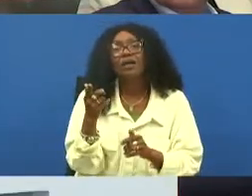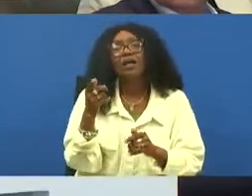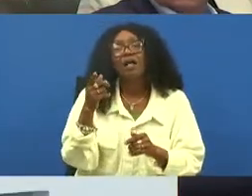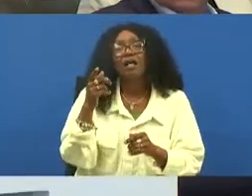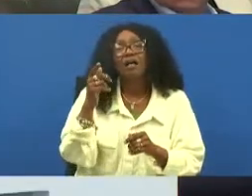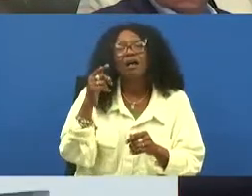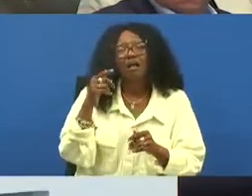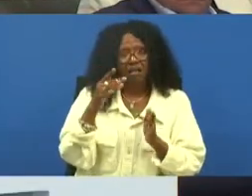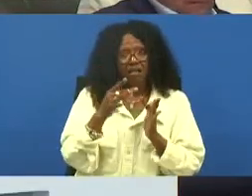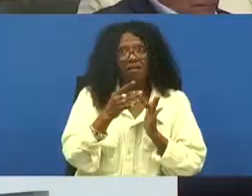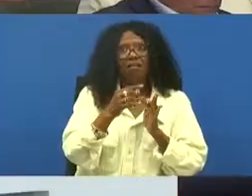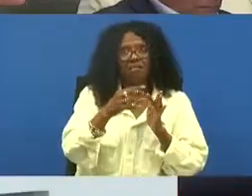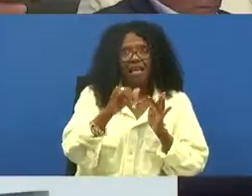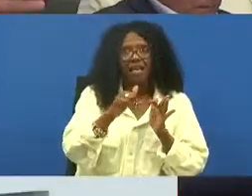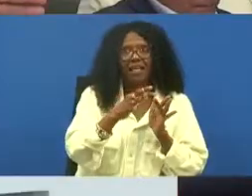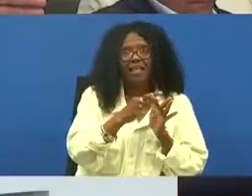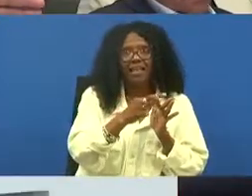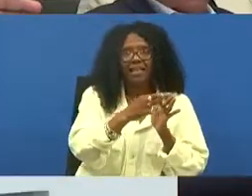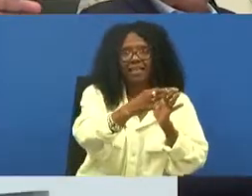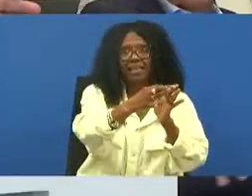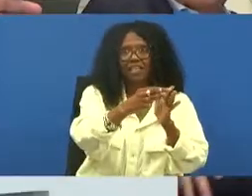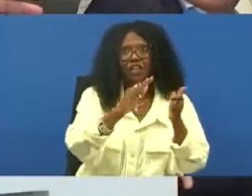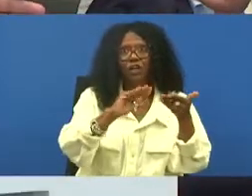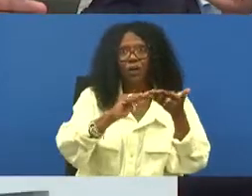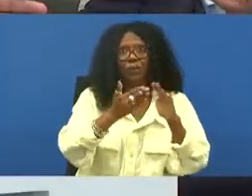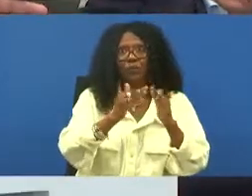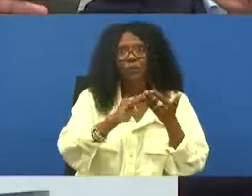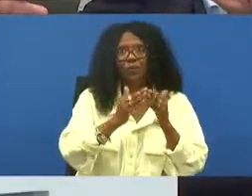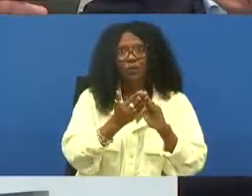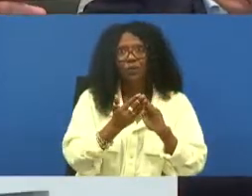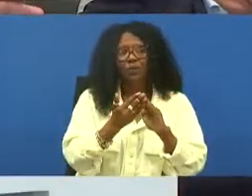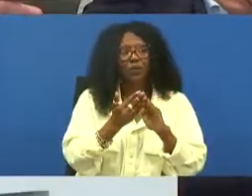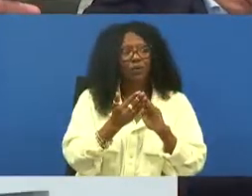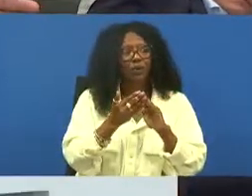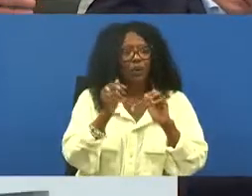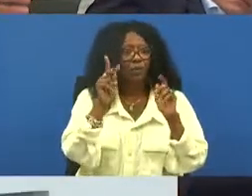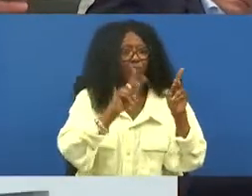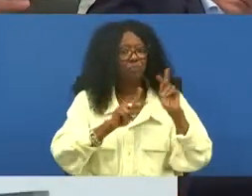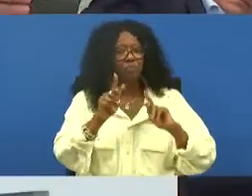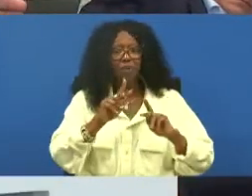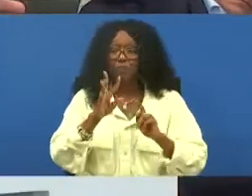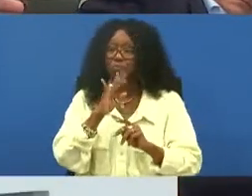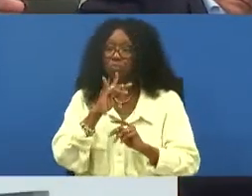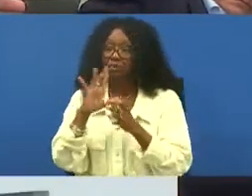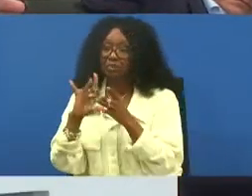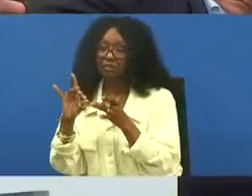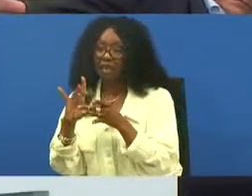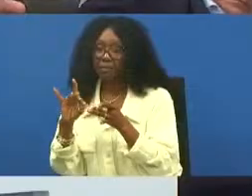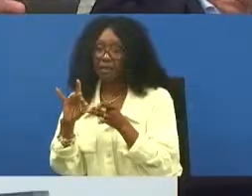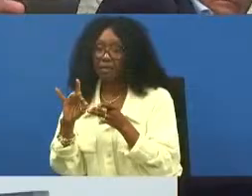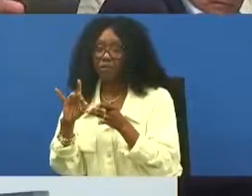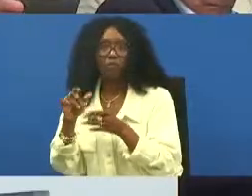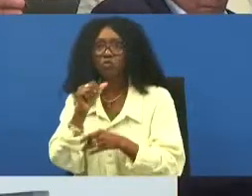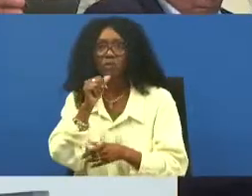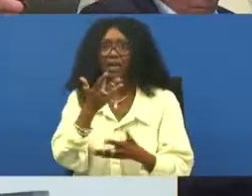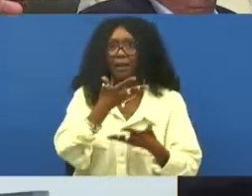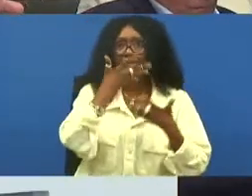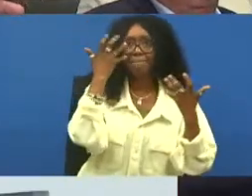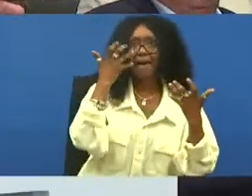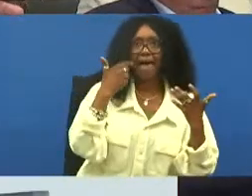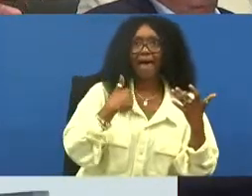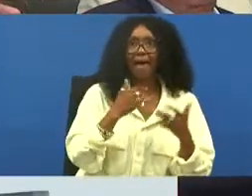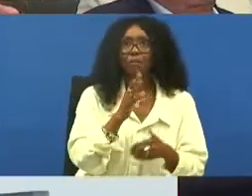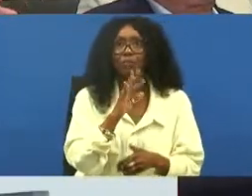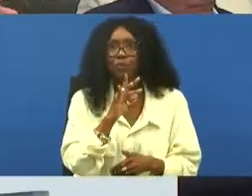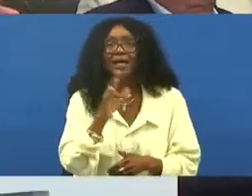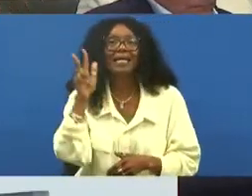community, and let me tell you, I know sometimes when you make statements, people get mad, but don't get mad at the messenger. You listen to the